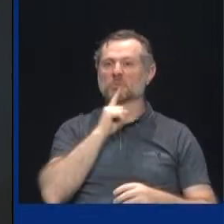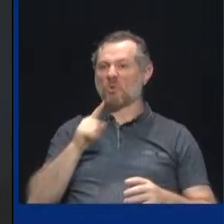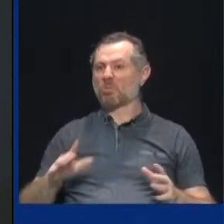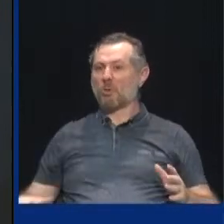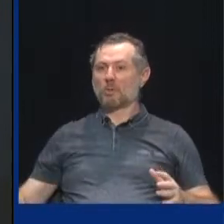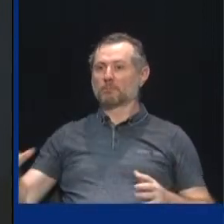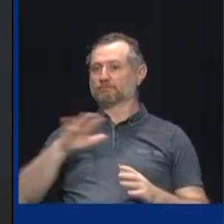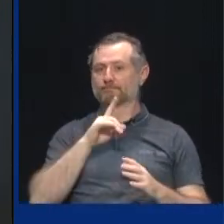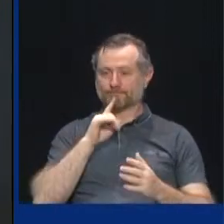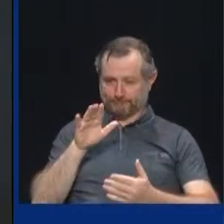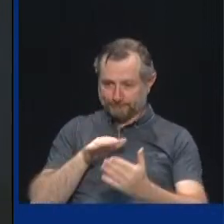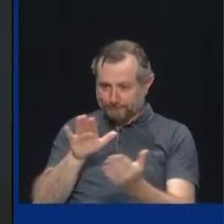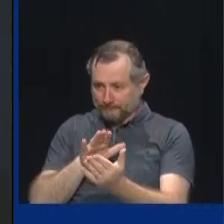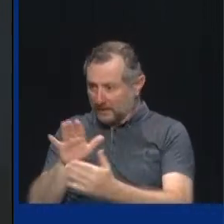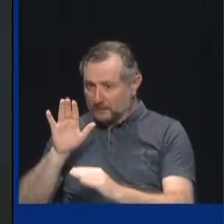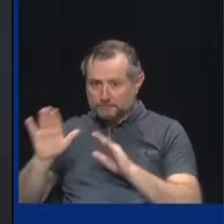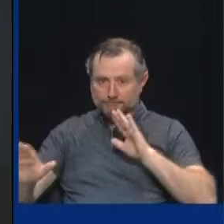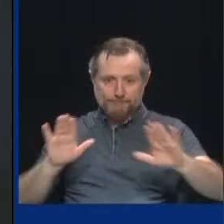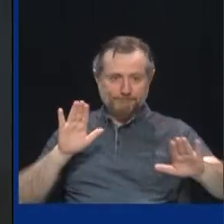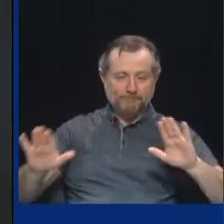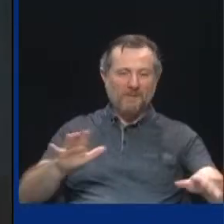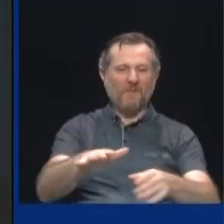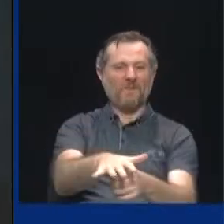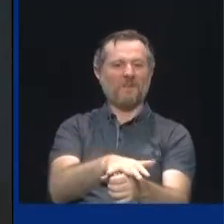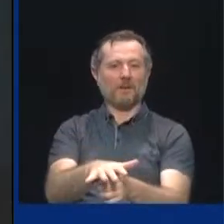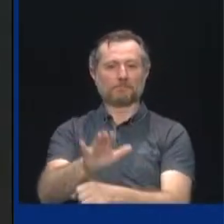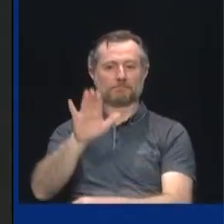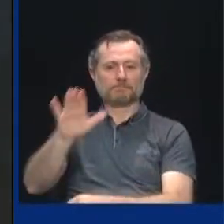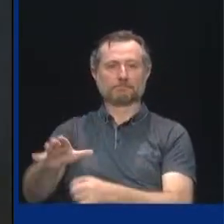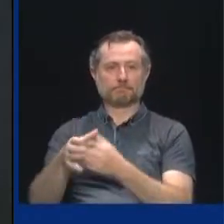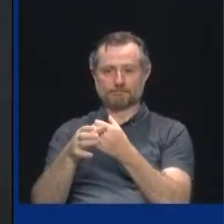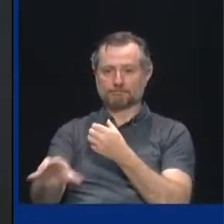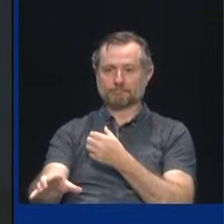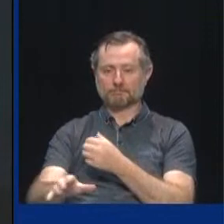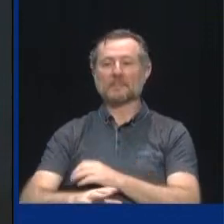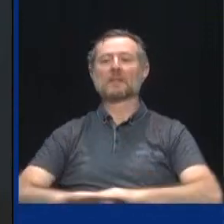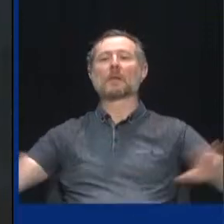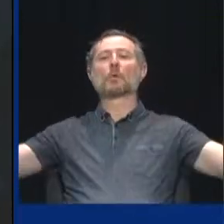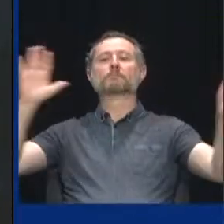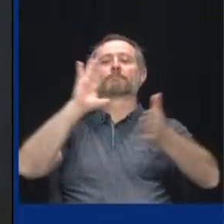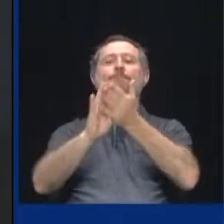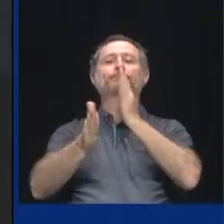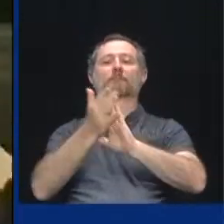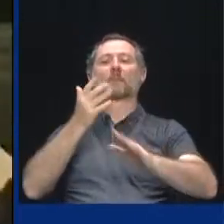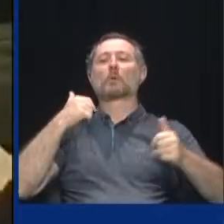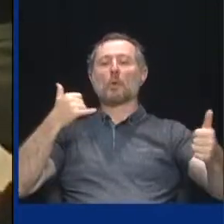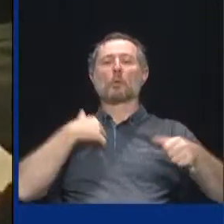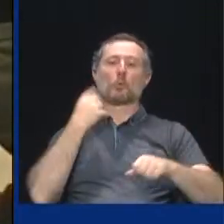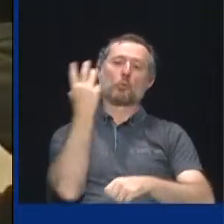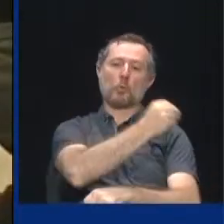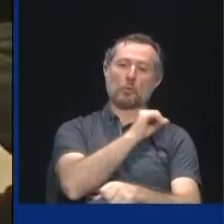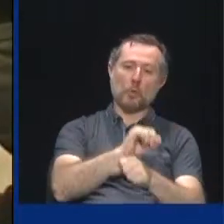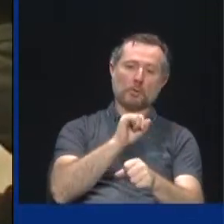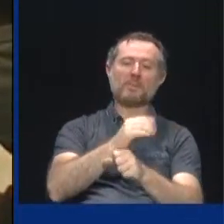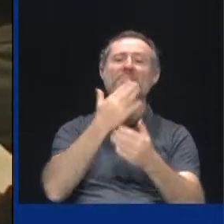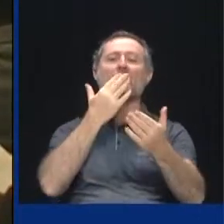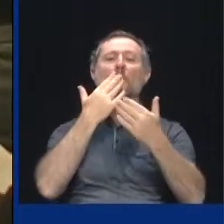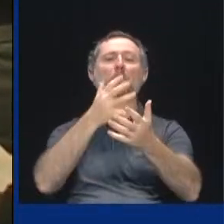be local agencies. All right, we're going to go to work. Thank you all very much. Thank you.